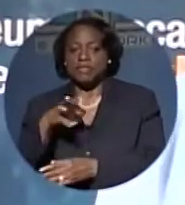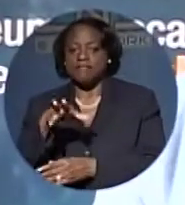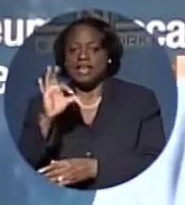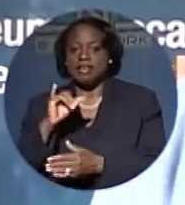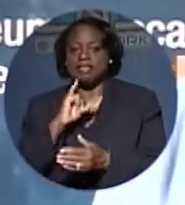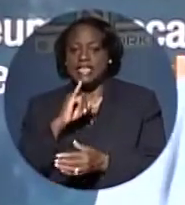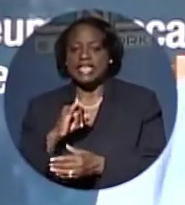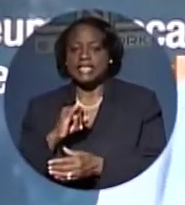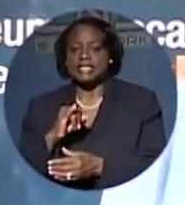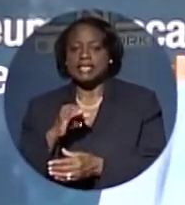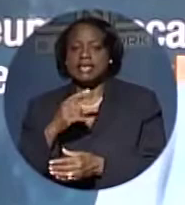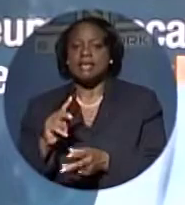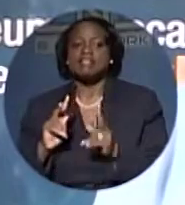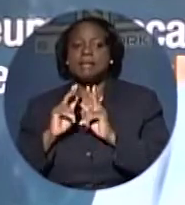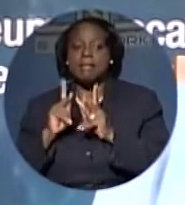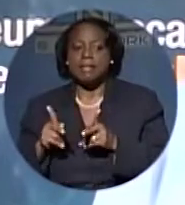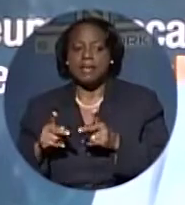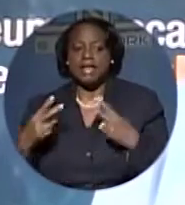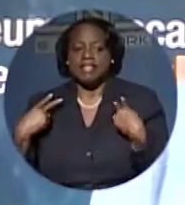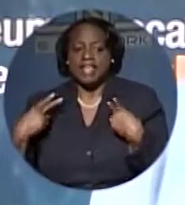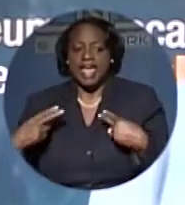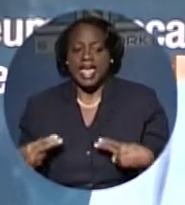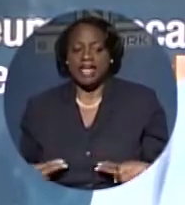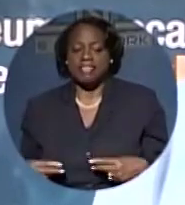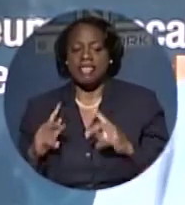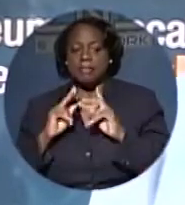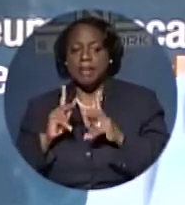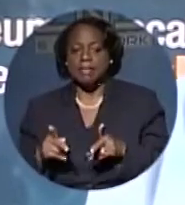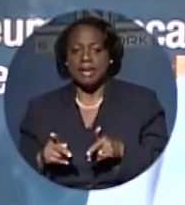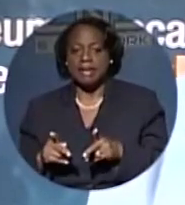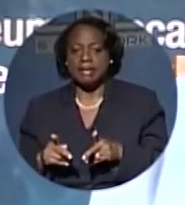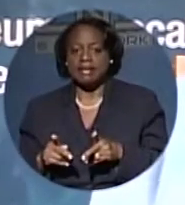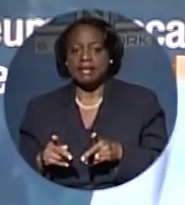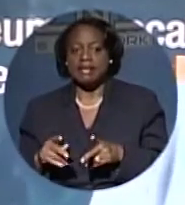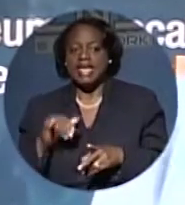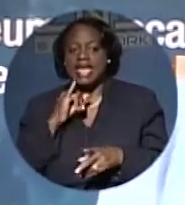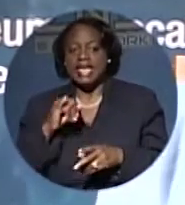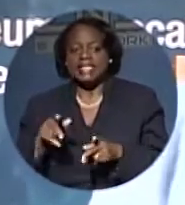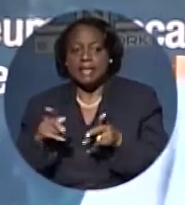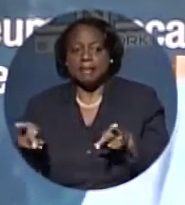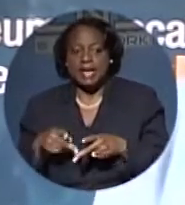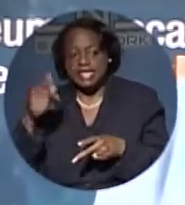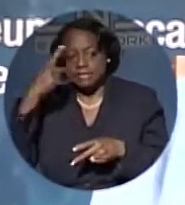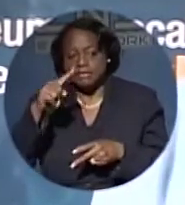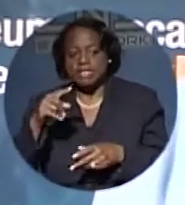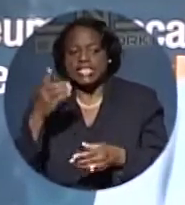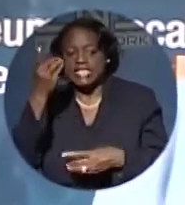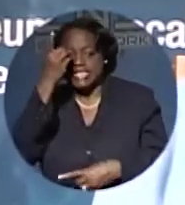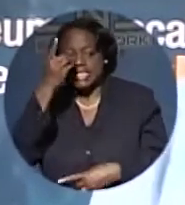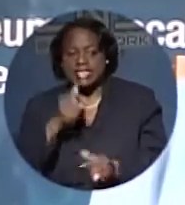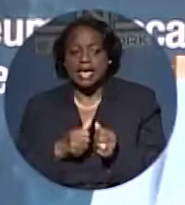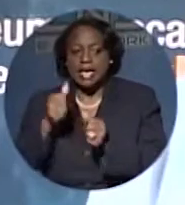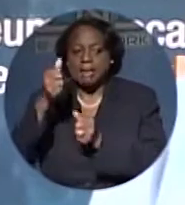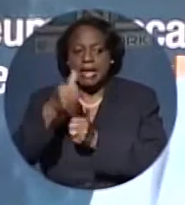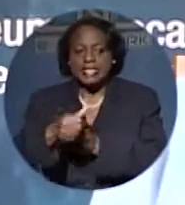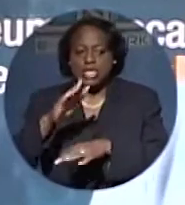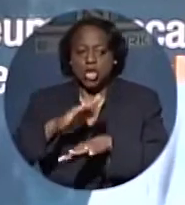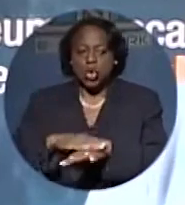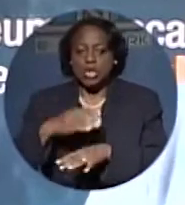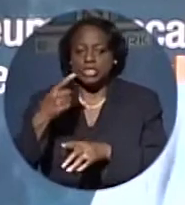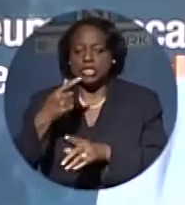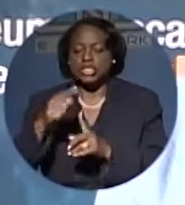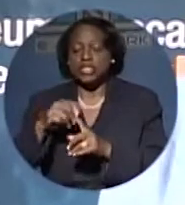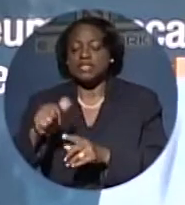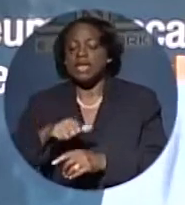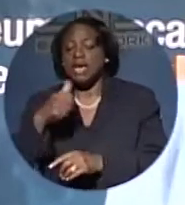the general public, the healthy public, is a reservoir for those diseases, and they're passing it on to the rest of the public that